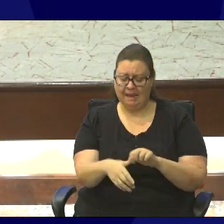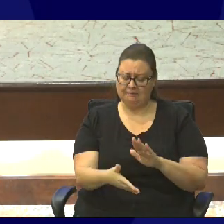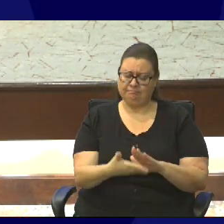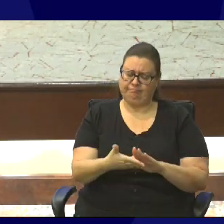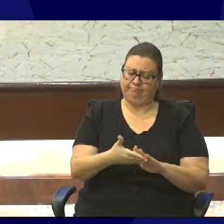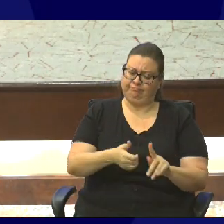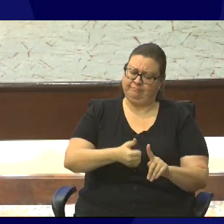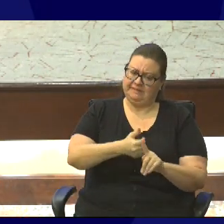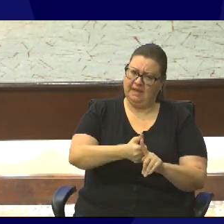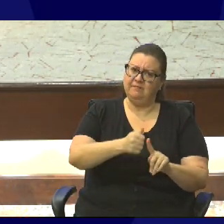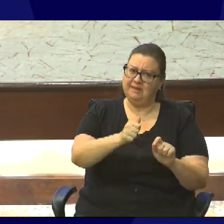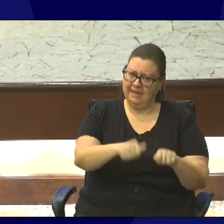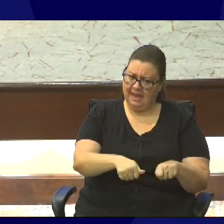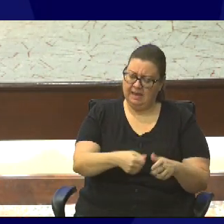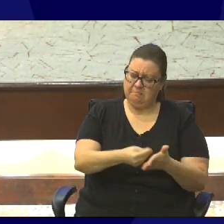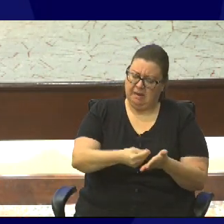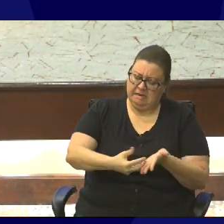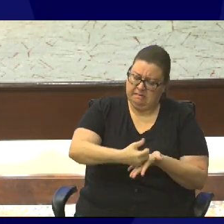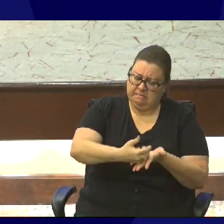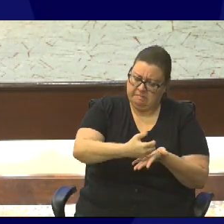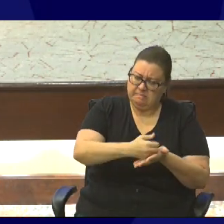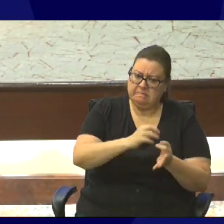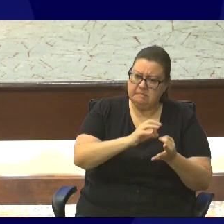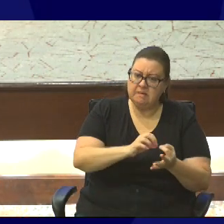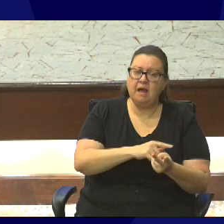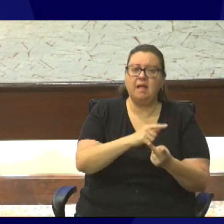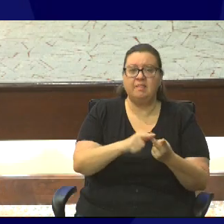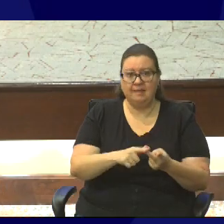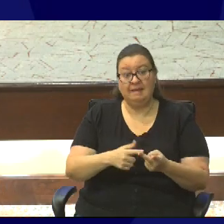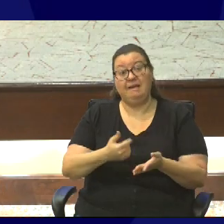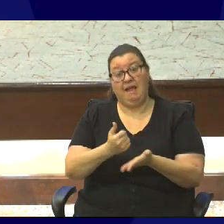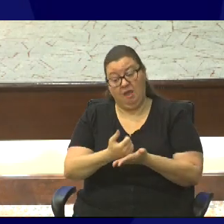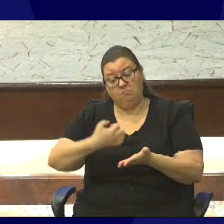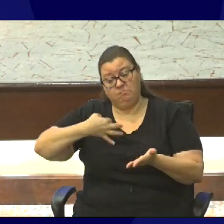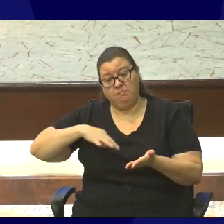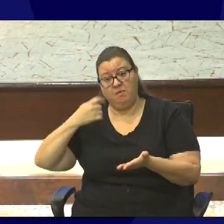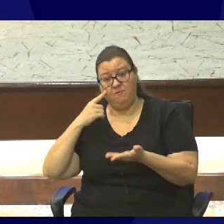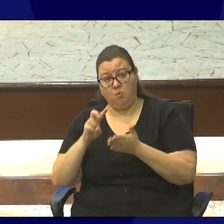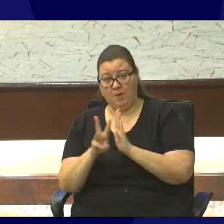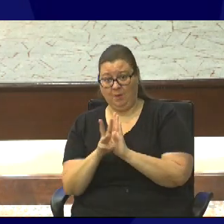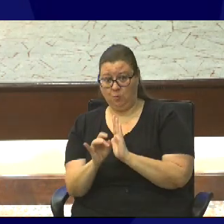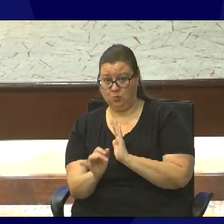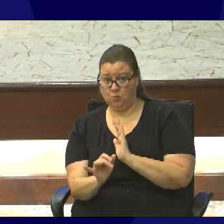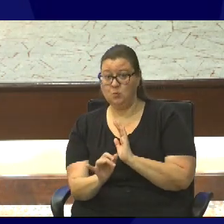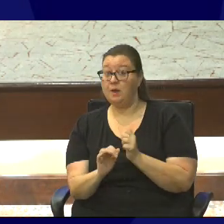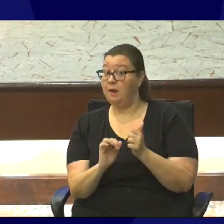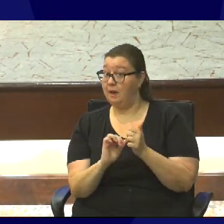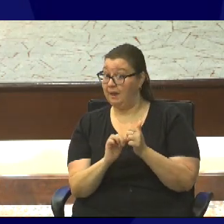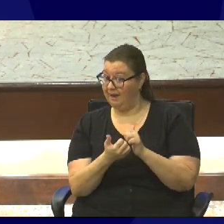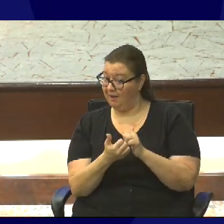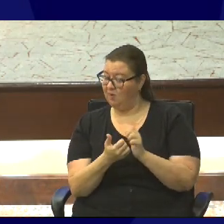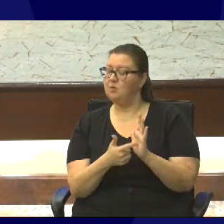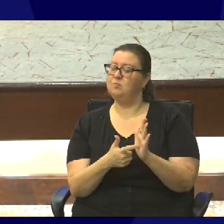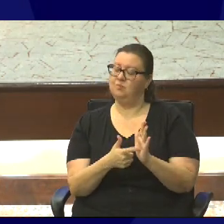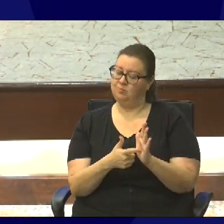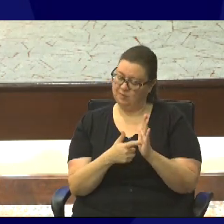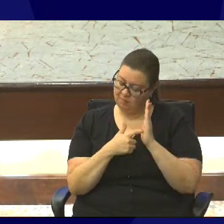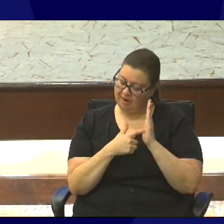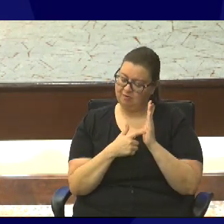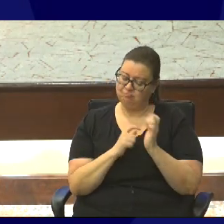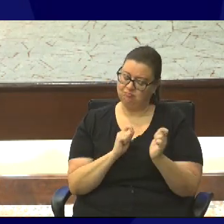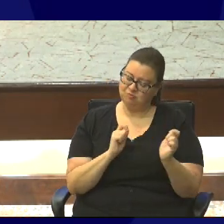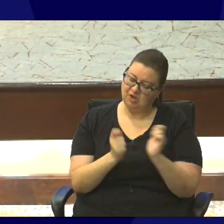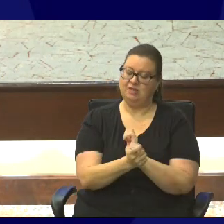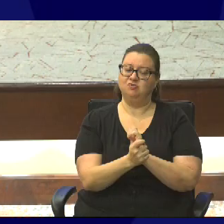of both self-sustainability as well as being an economic generator for the community. In order to accomplish that, however, it's going to require some